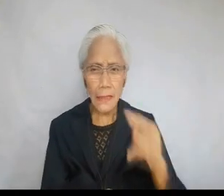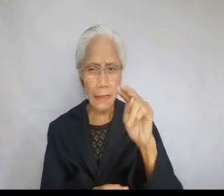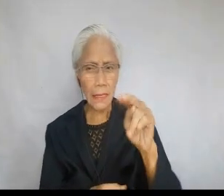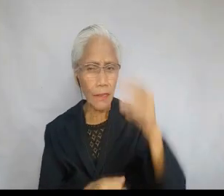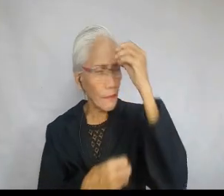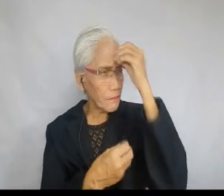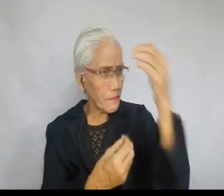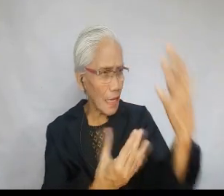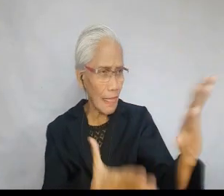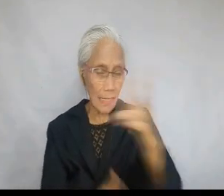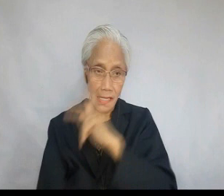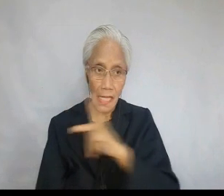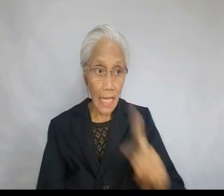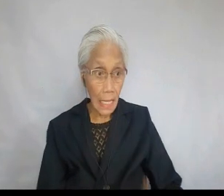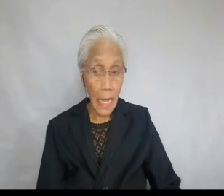Father's kingly love.